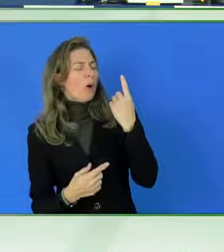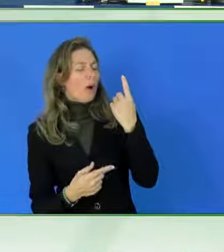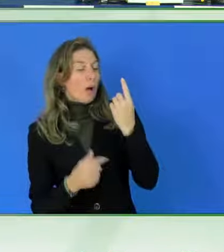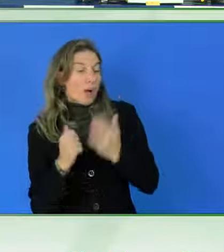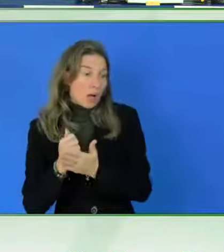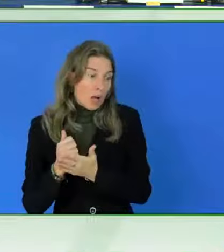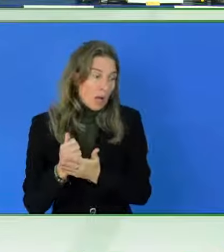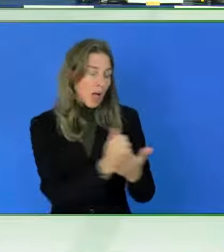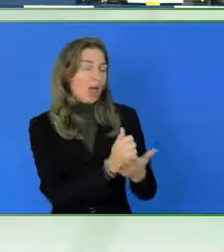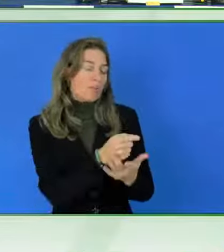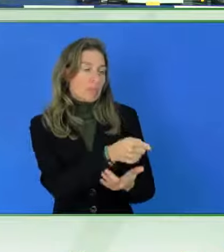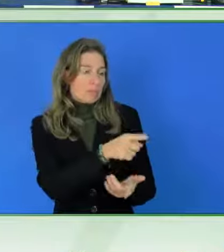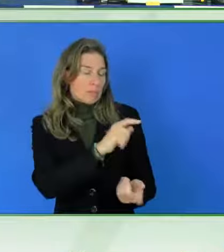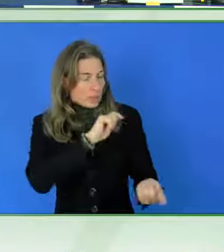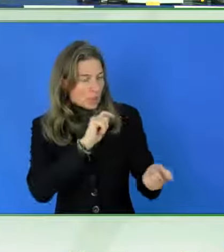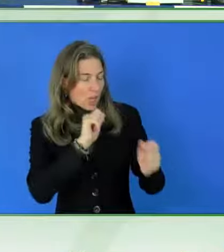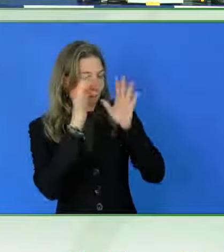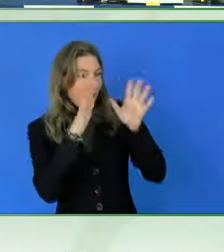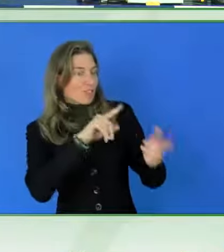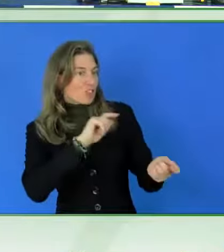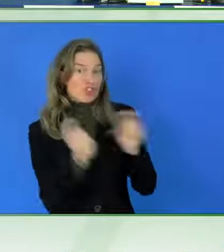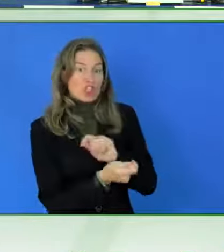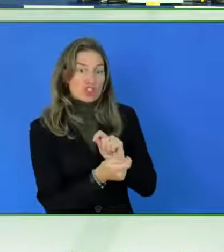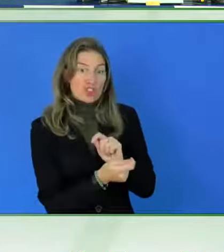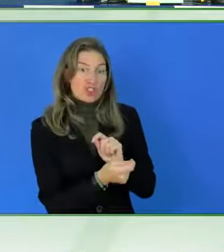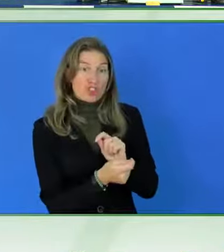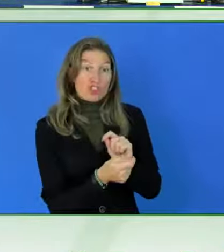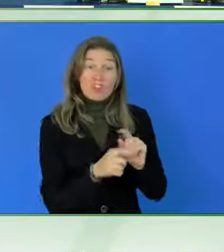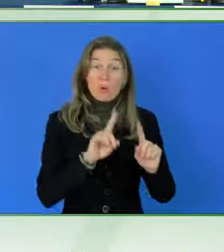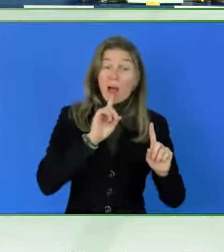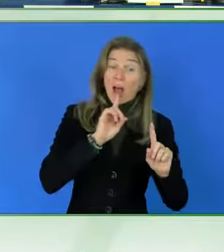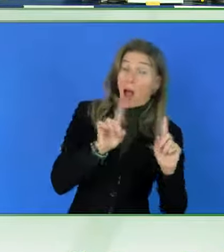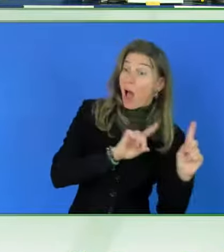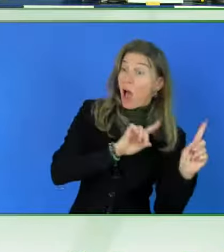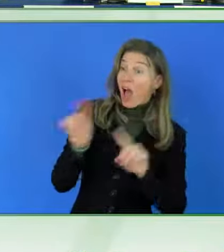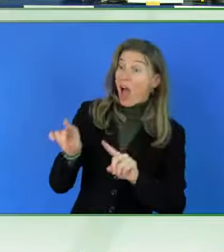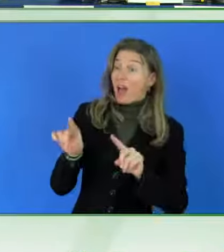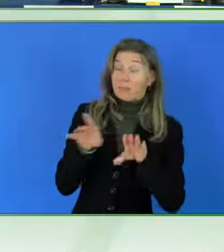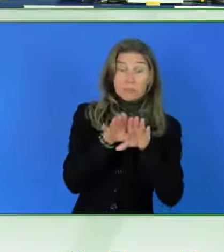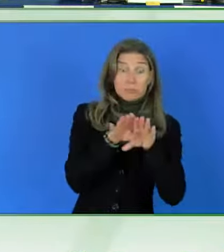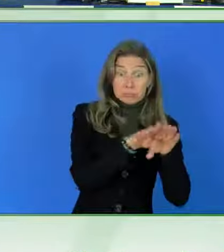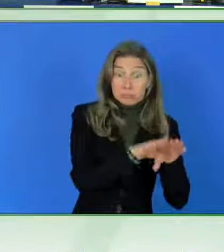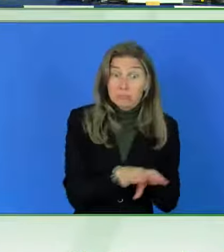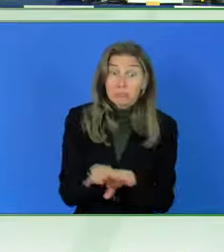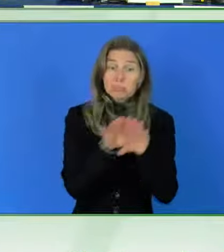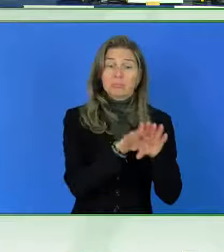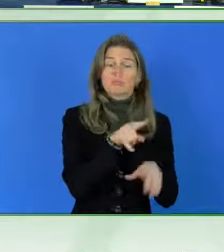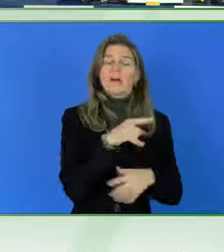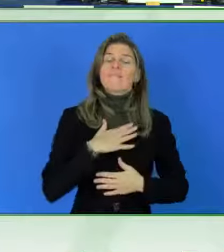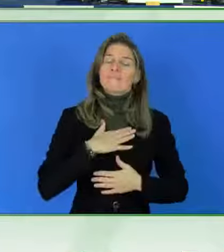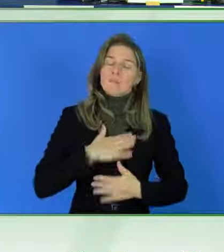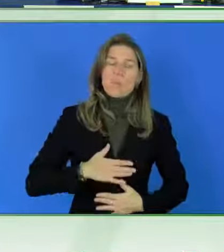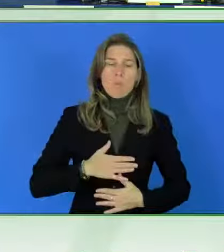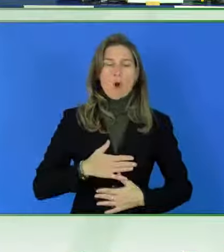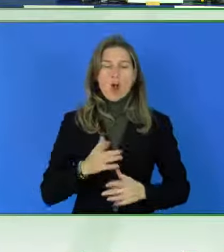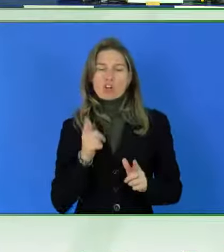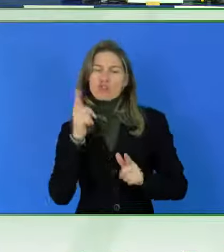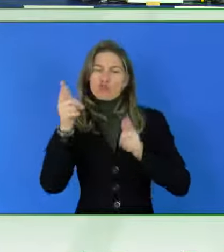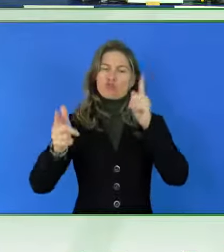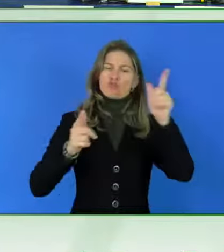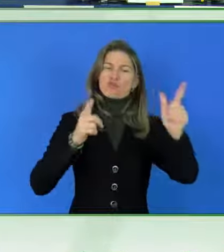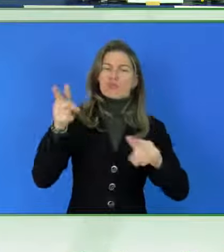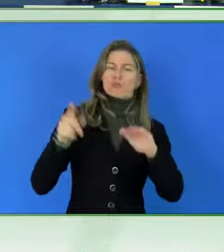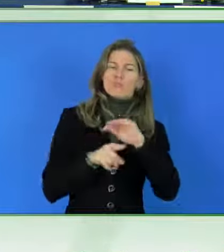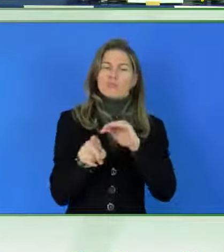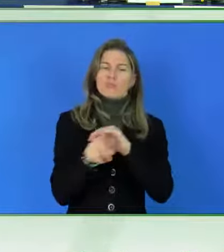life? And the answer was pretty unanimous. They wanted to be able to travel independently on the London